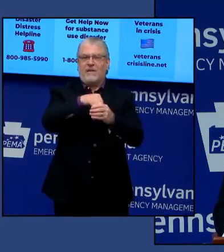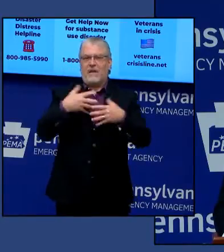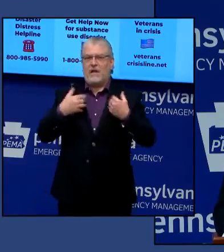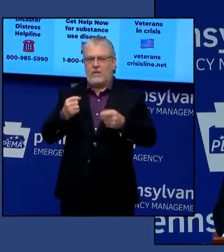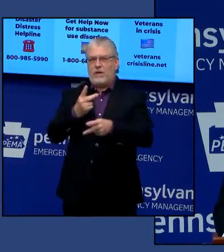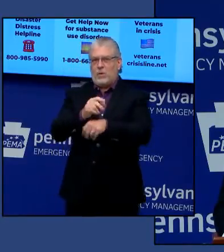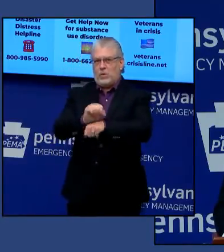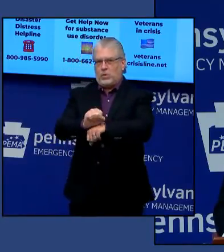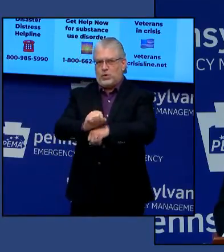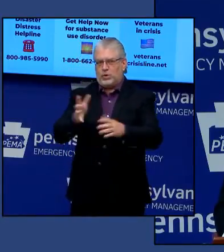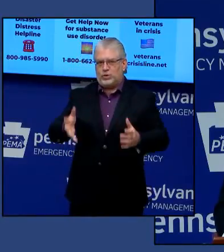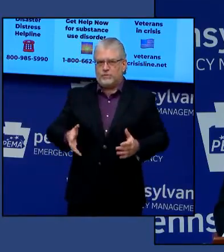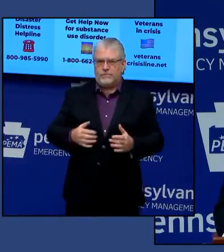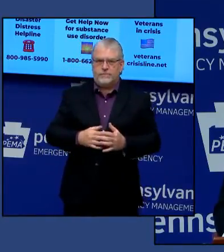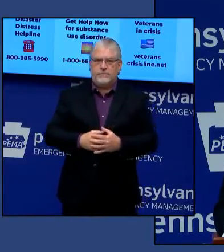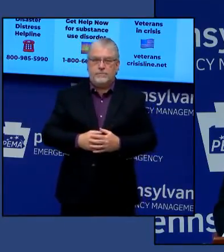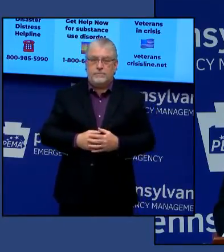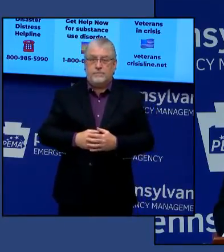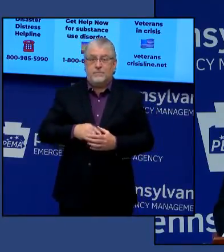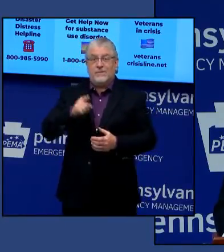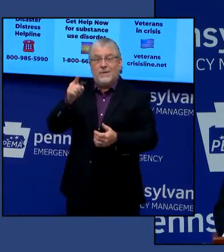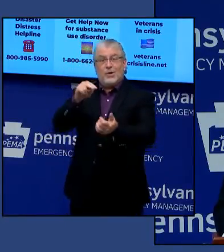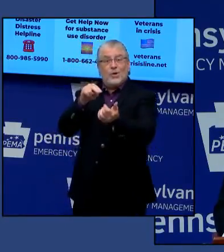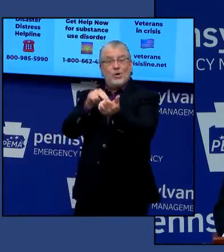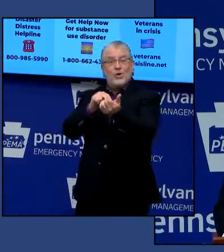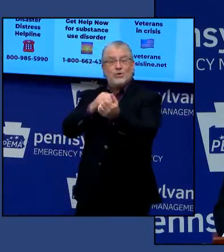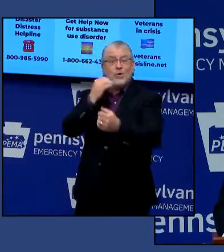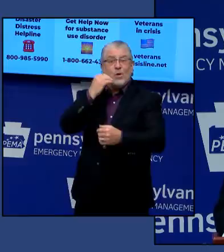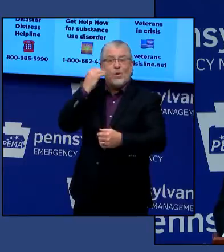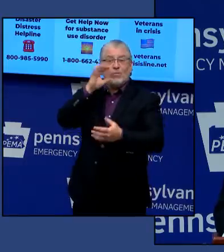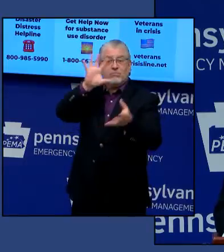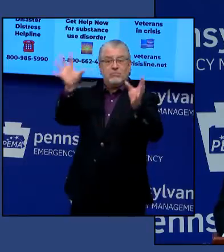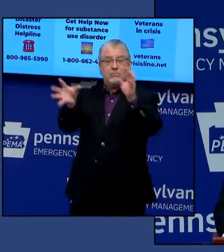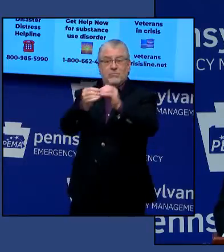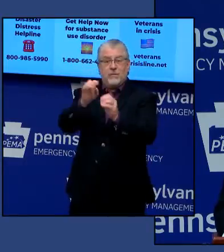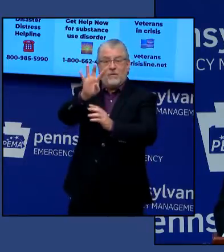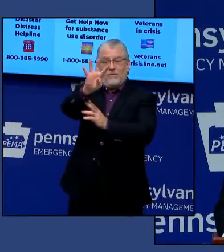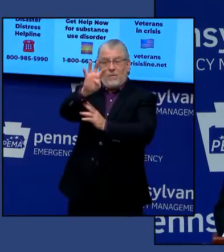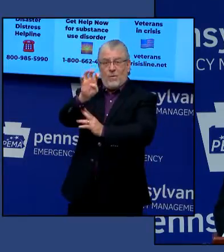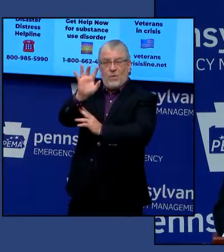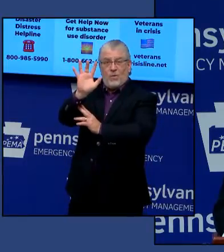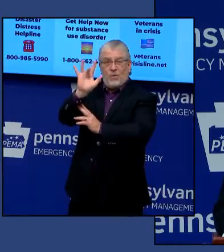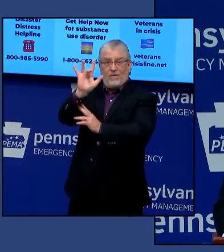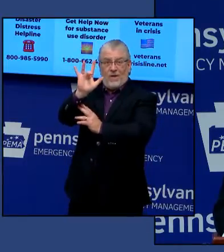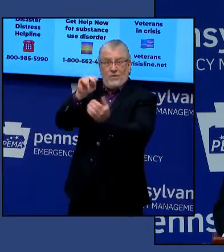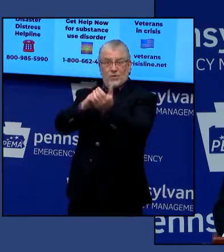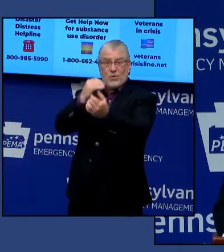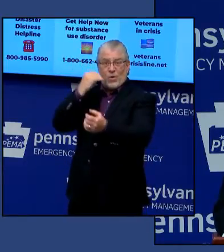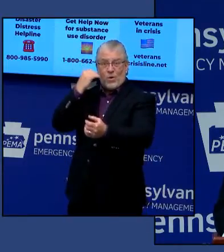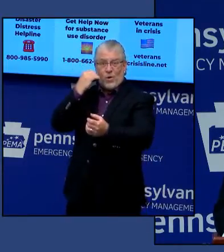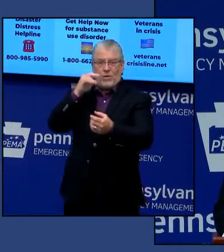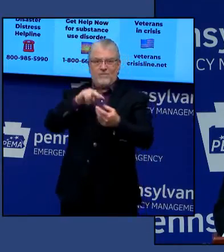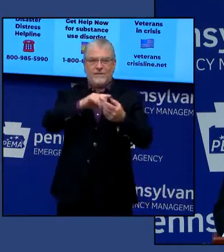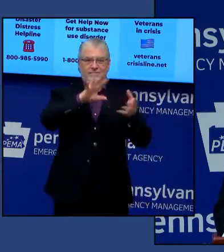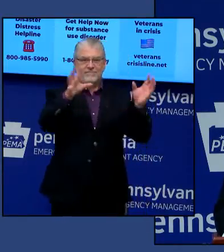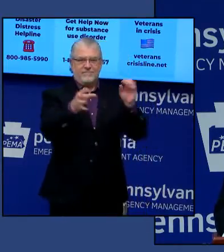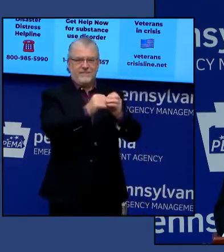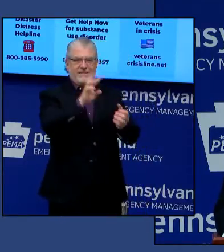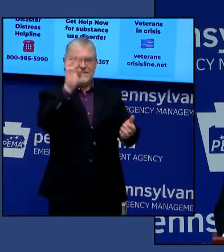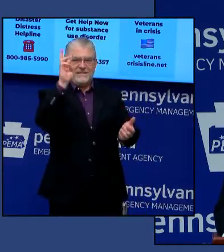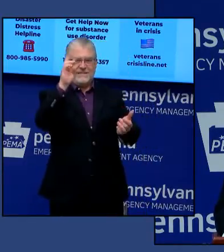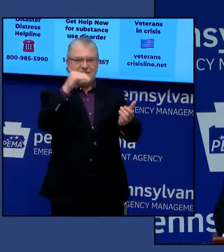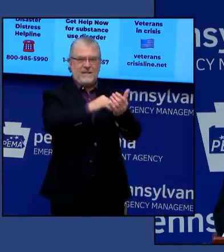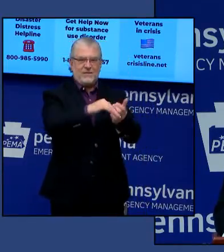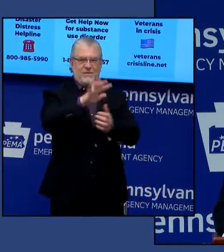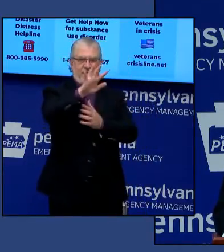6,544 of our total cases are associated with 425 long-term care living facilities,